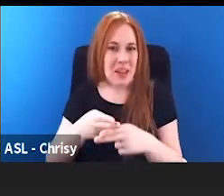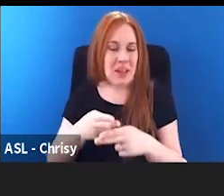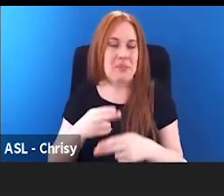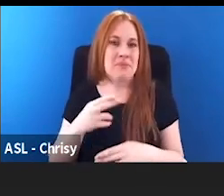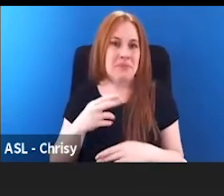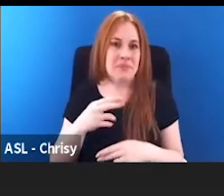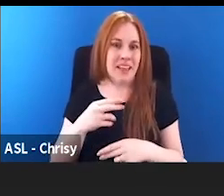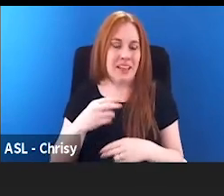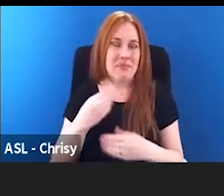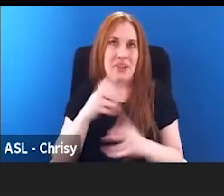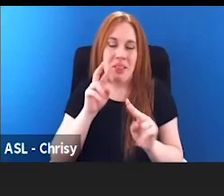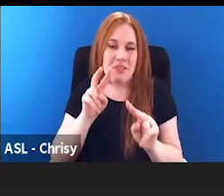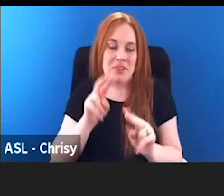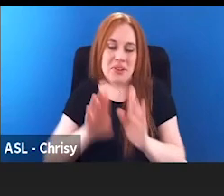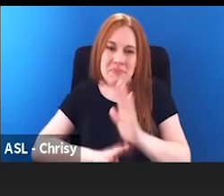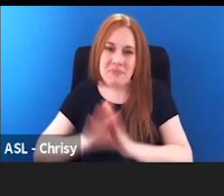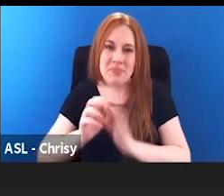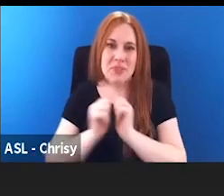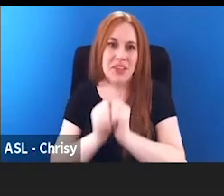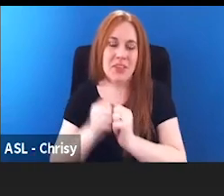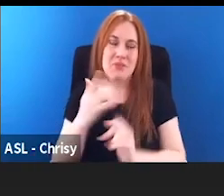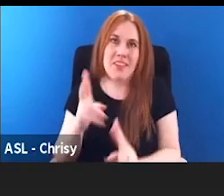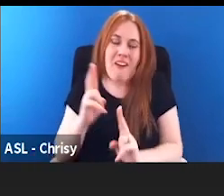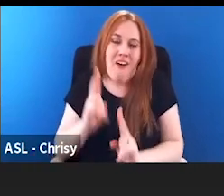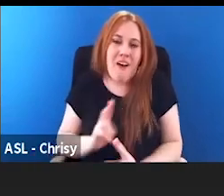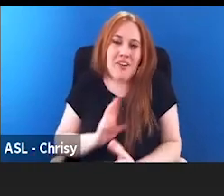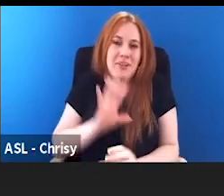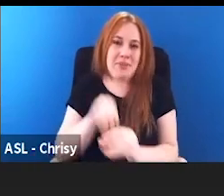to really building together. So we're honored to be part of it.